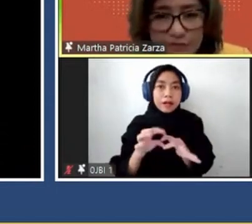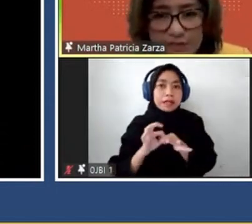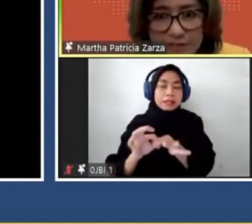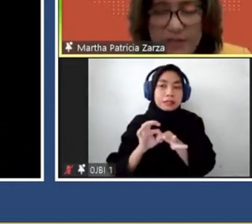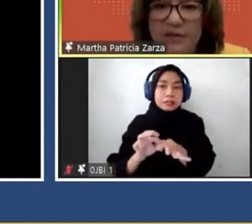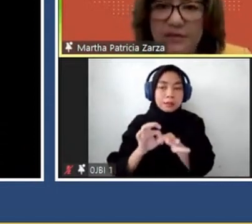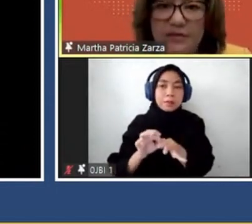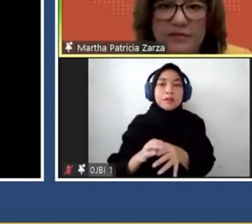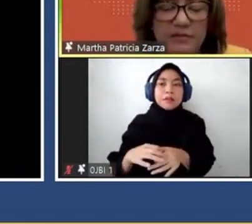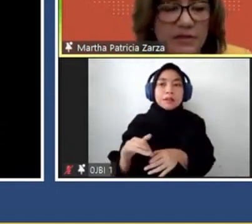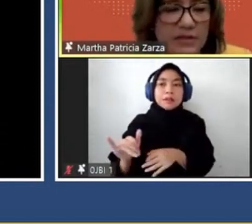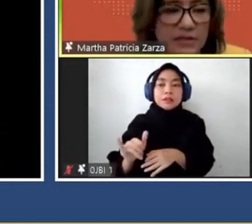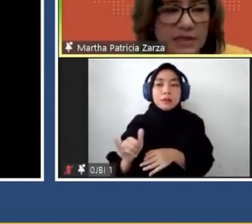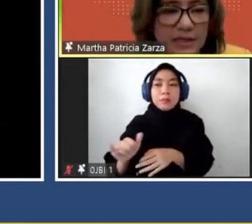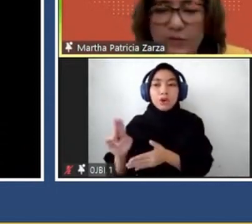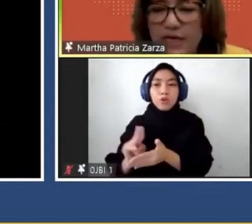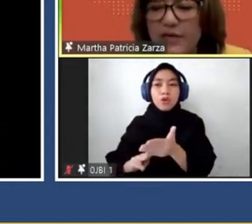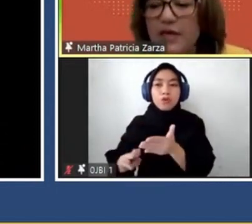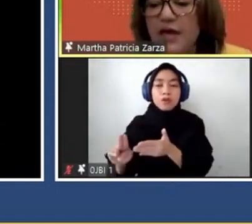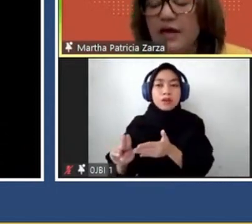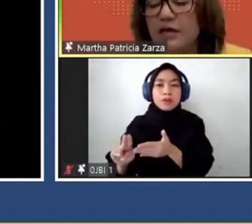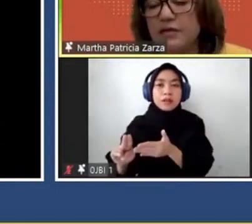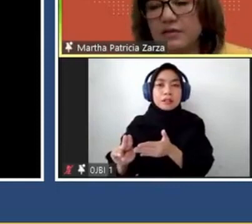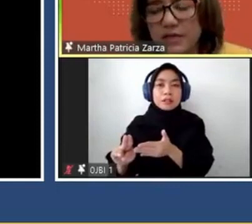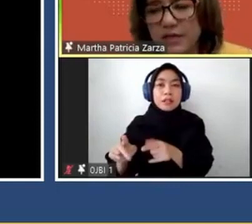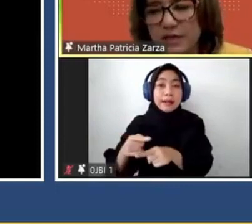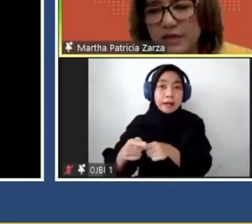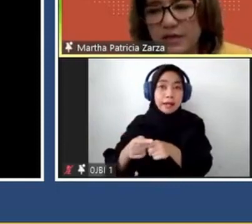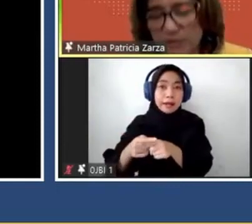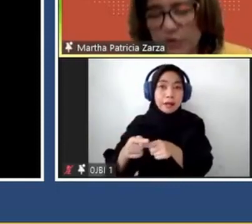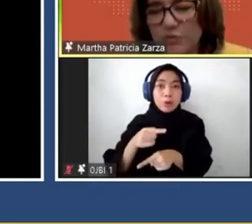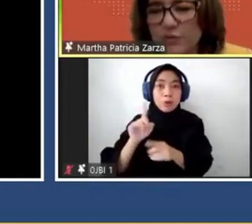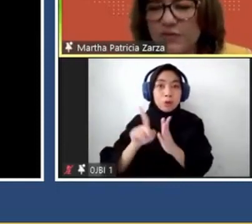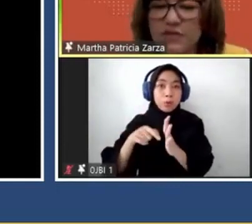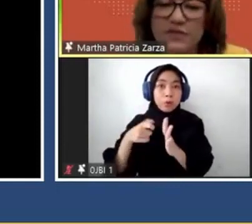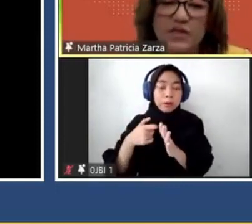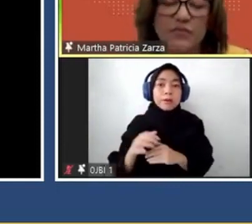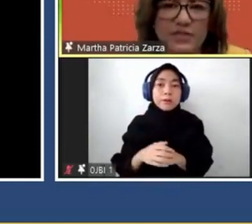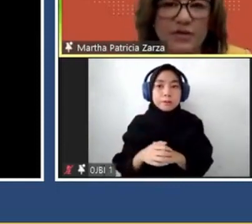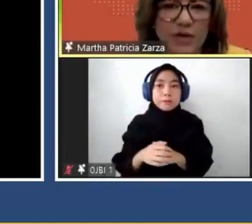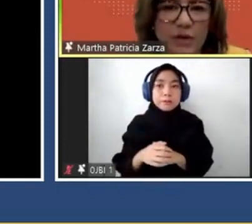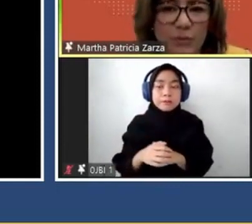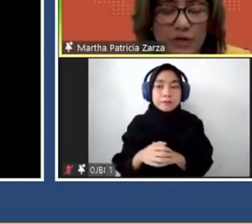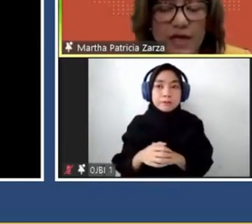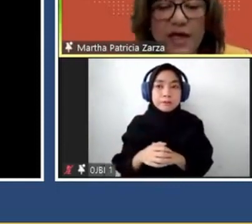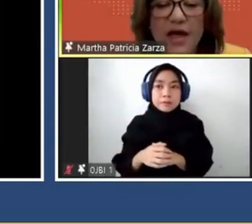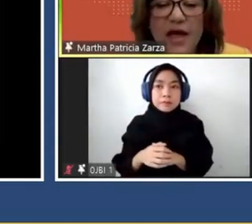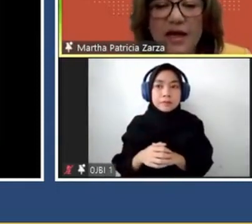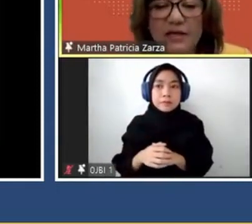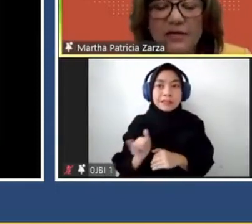Cranfield University, that is in England, UK, and the Autonomous University of the State of Mexico, where I